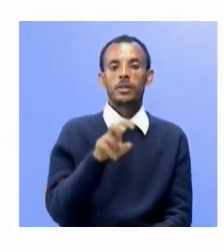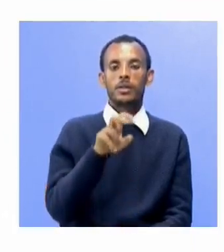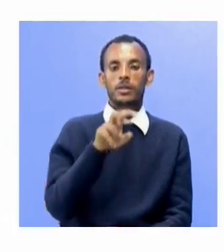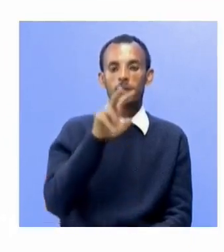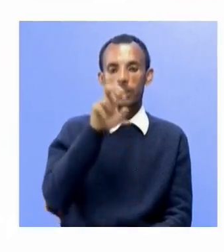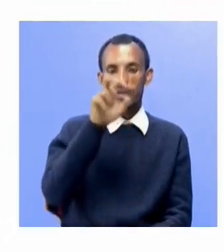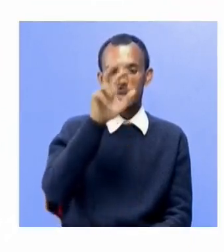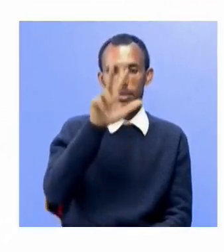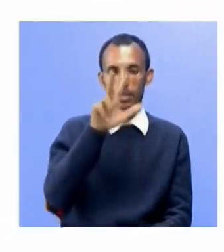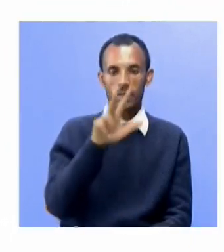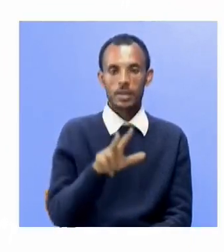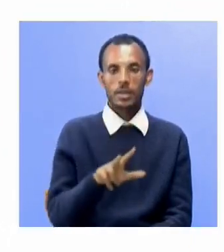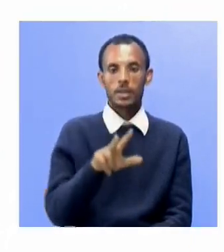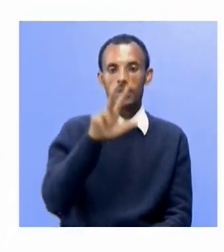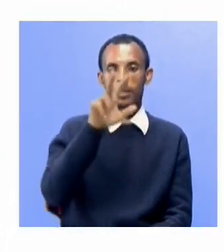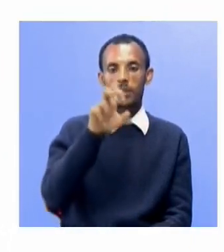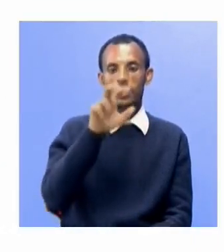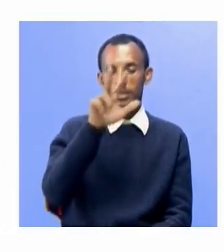23,